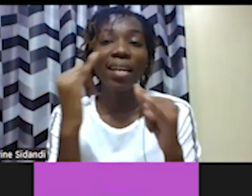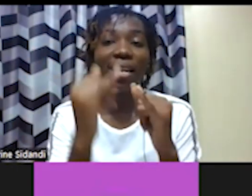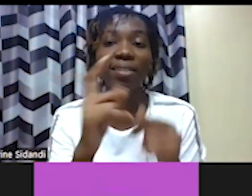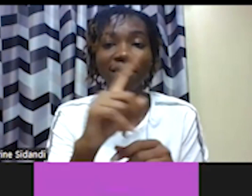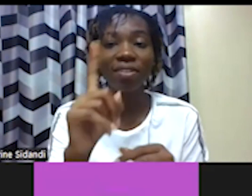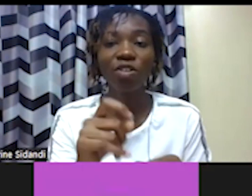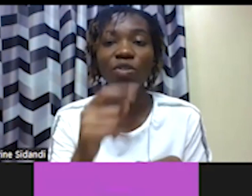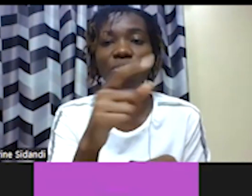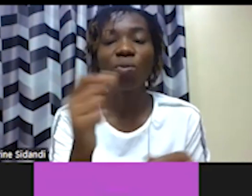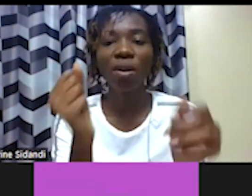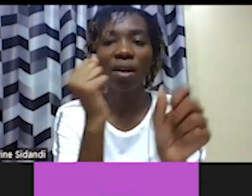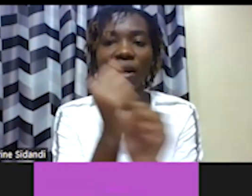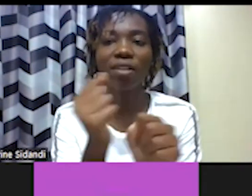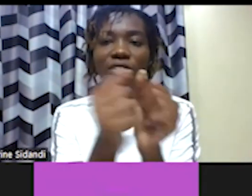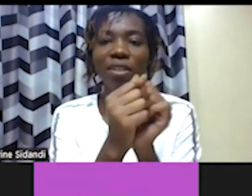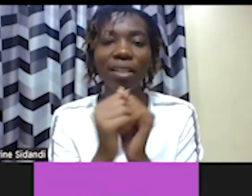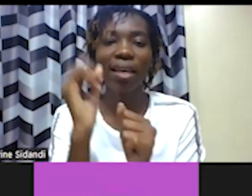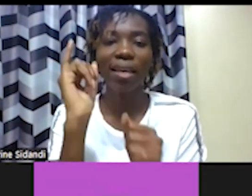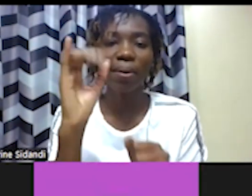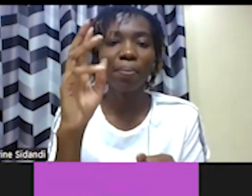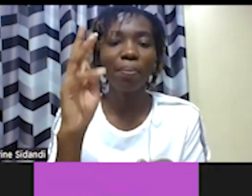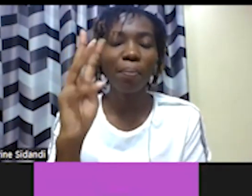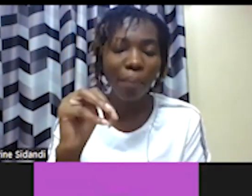do you deal with imposter syndrome?